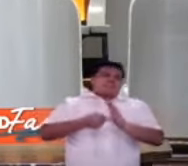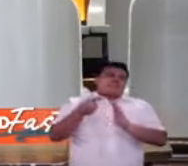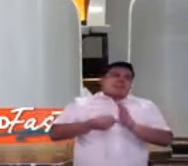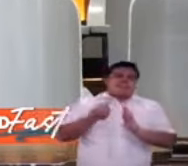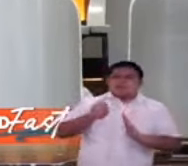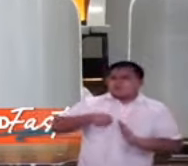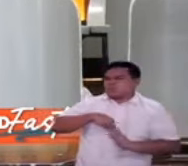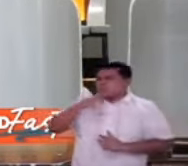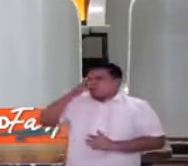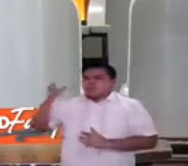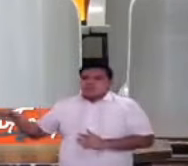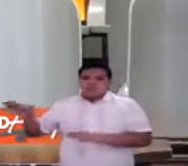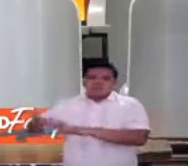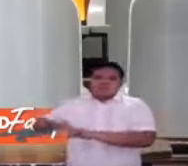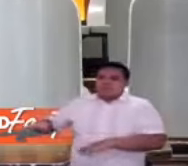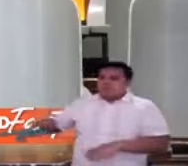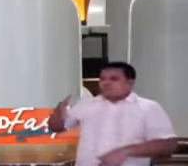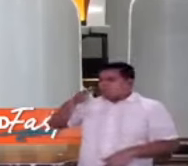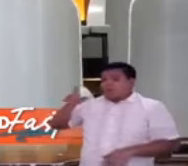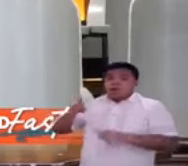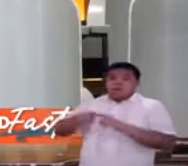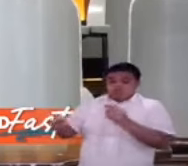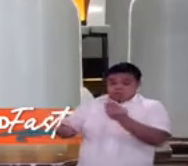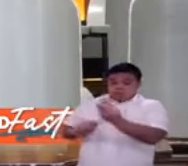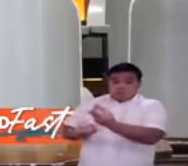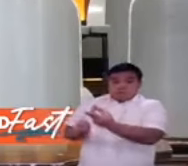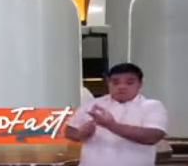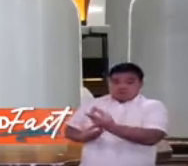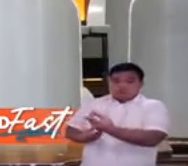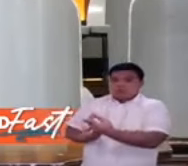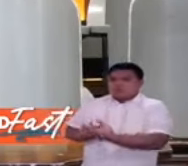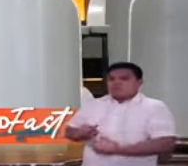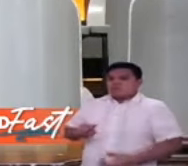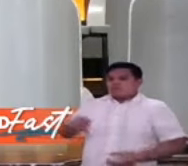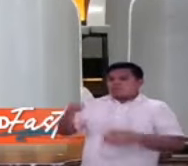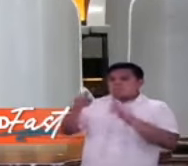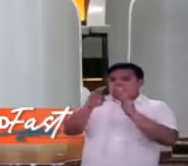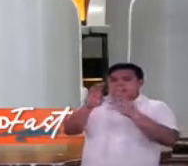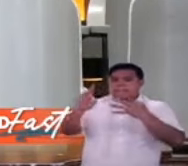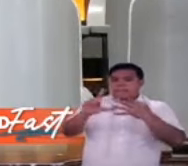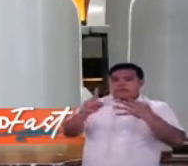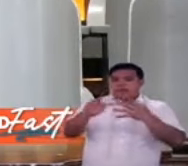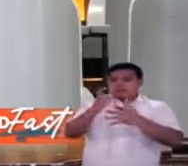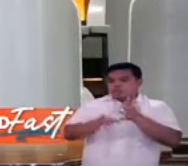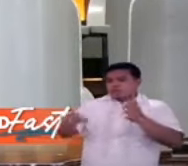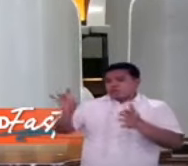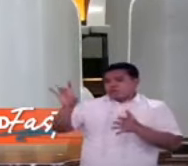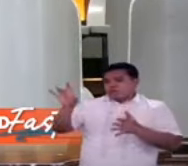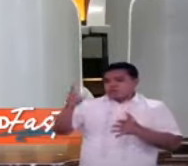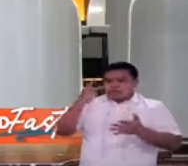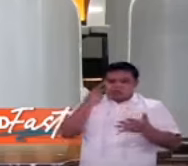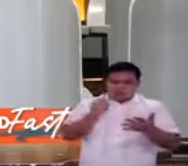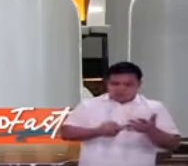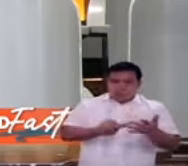Sometimes we take for granted children. In fact, the disciples themselves. In the book of Luke chapter 18, we read